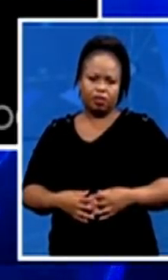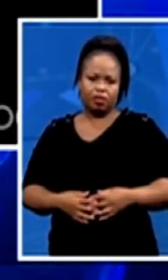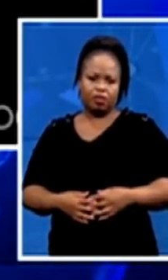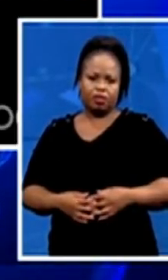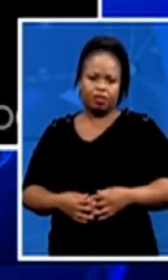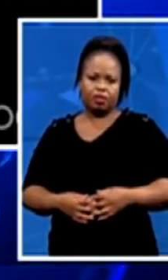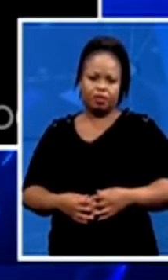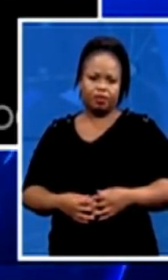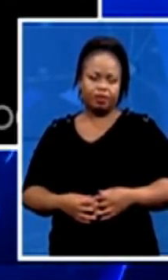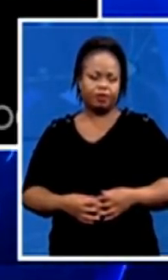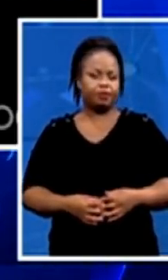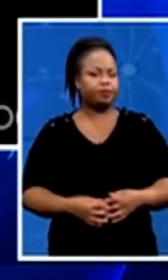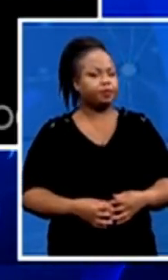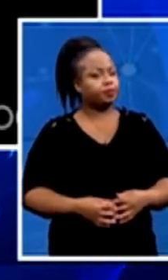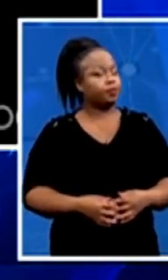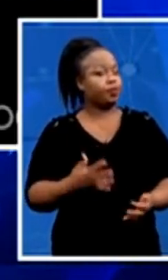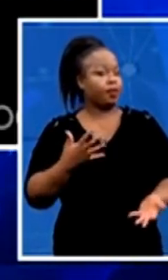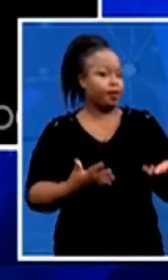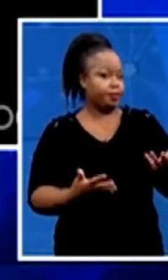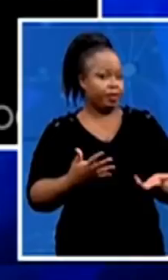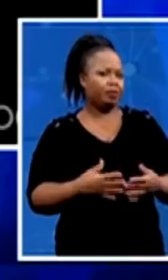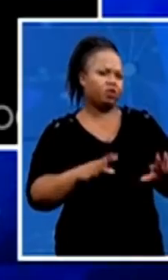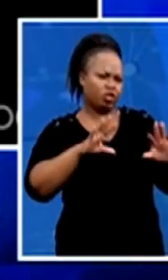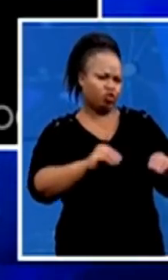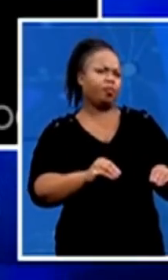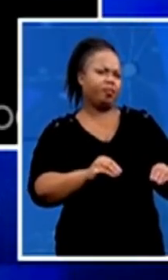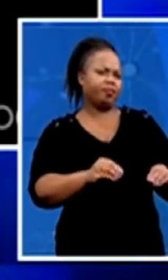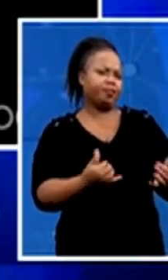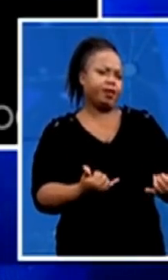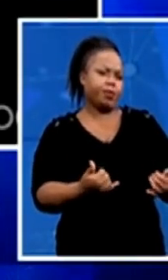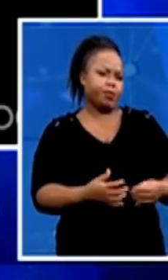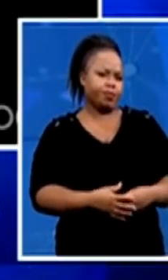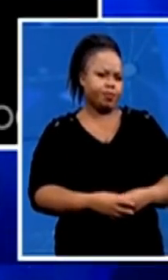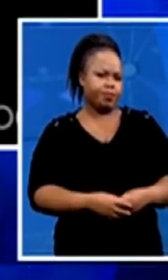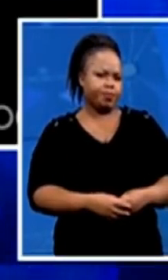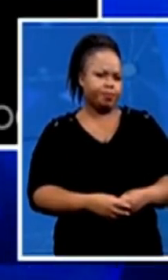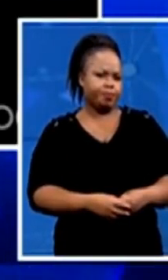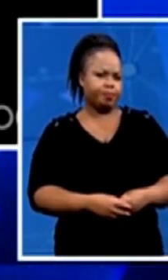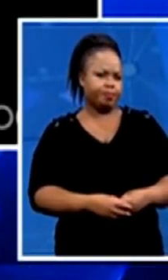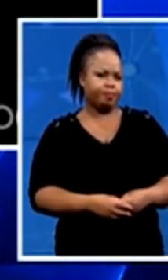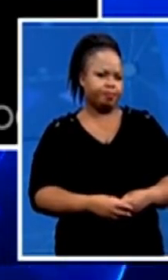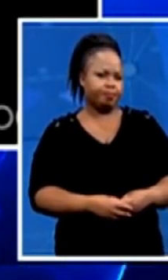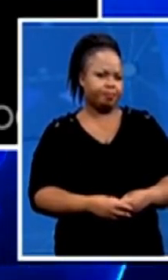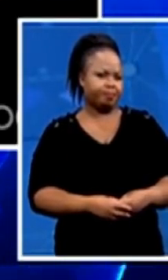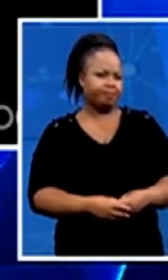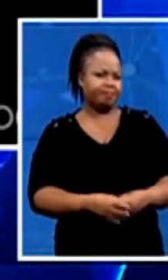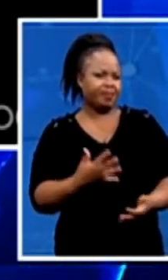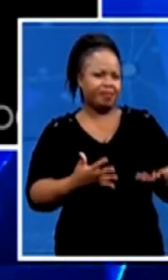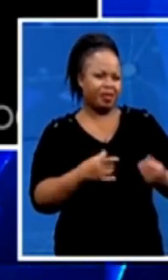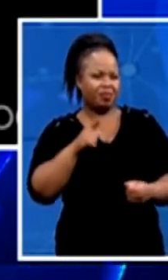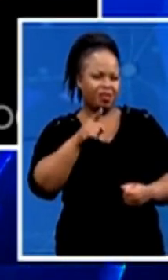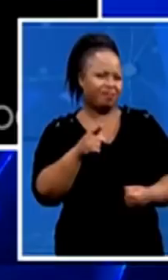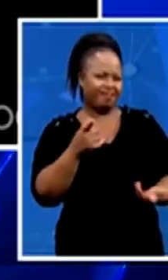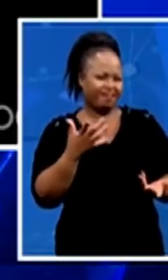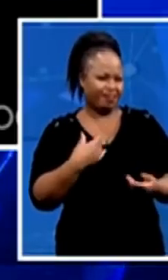Maybe I should stop here because maybe I'm not understanding the elements of rescission